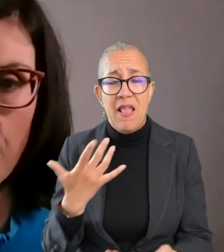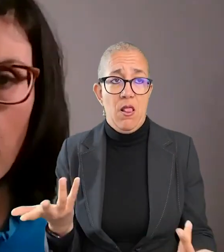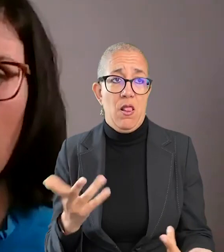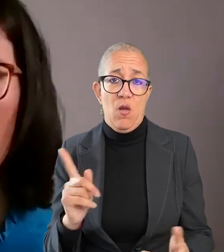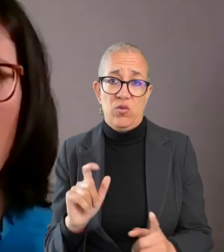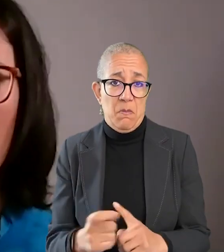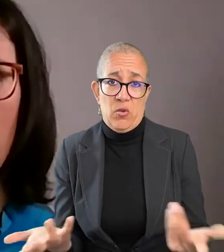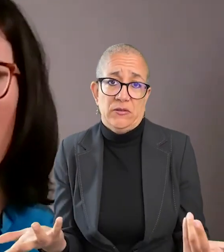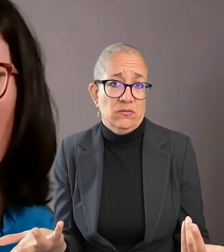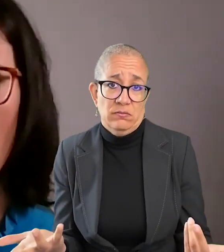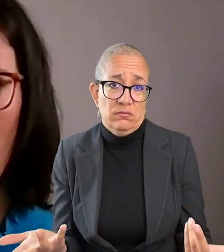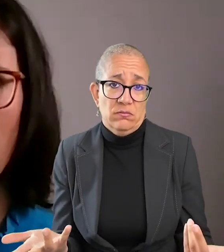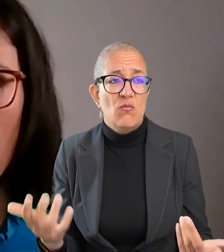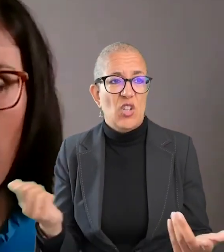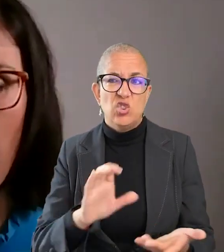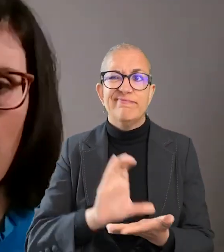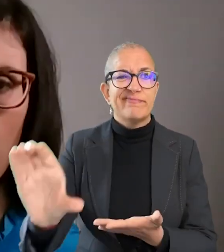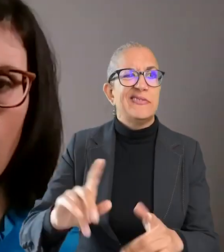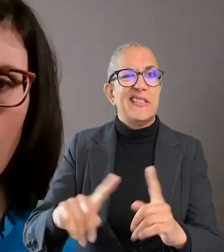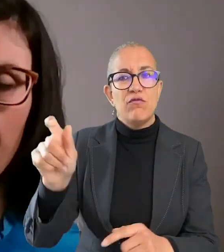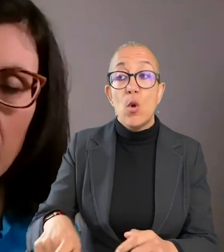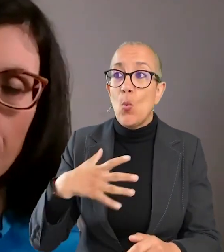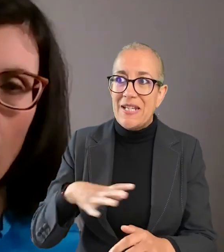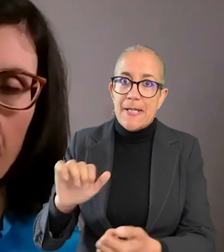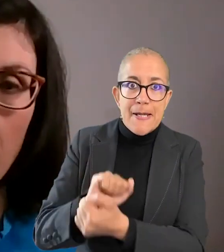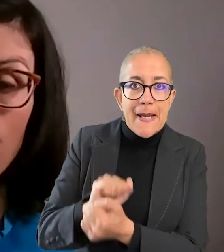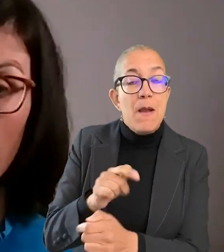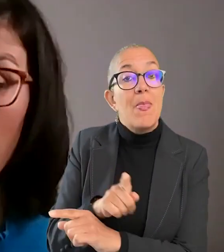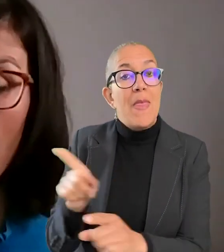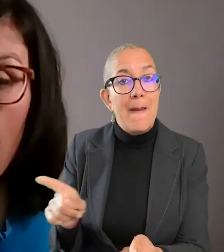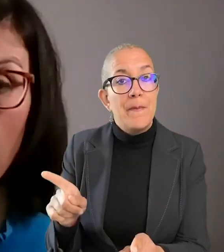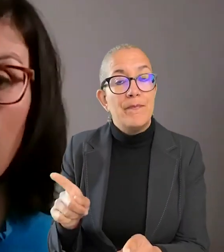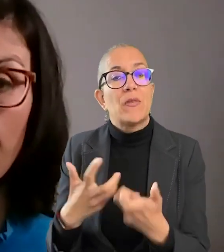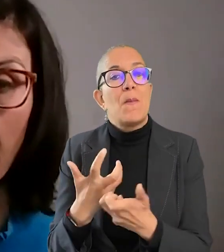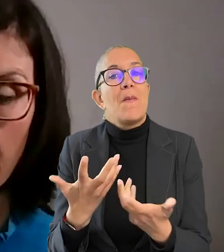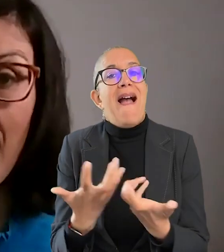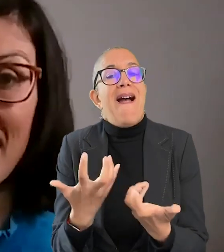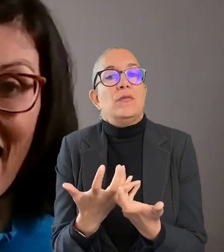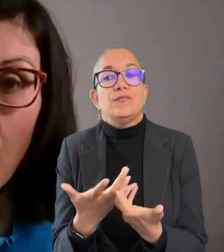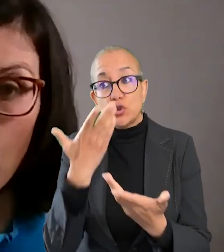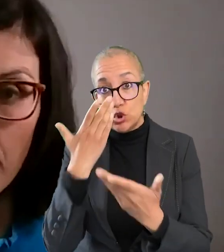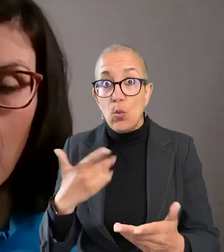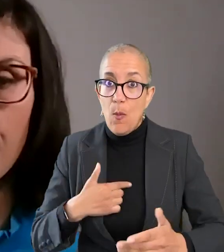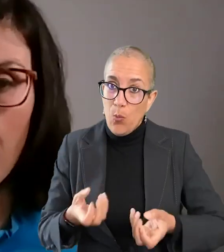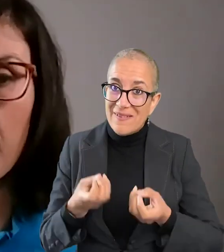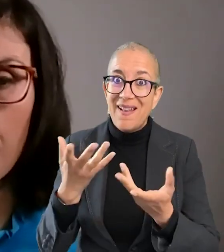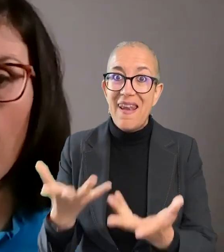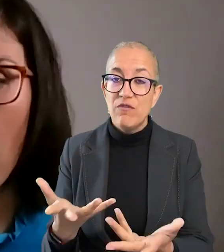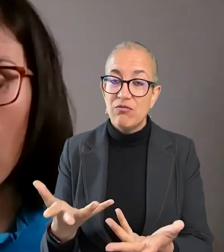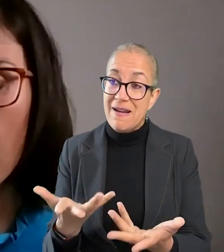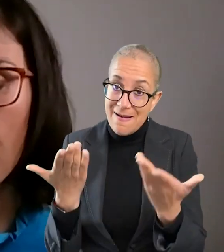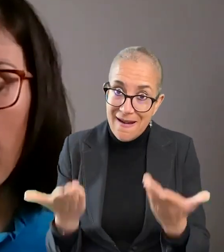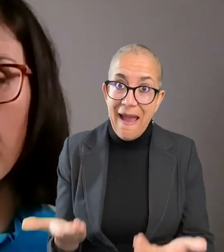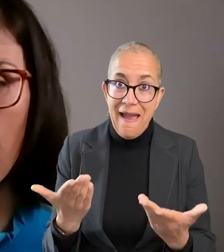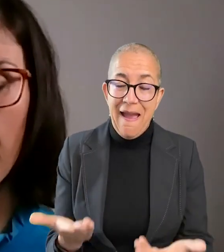point? You know, shouldn't I be giving to someone else? We have to keep them on board. And I think that's partly about showing them that we are delivering now, and showing them